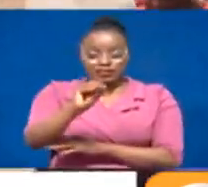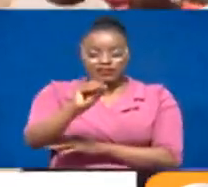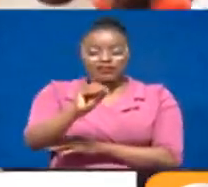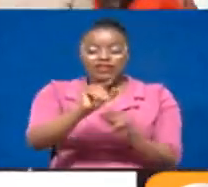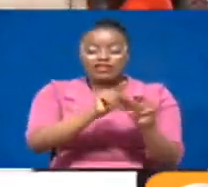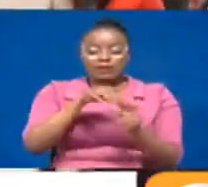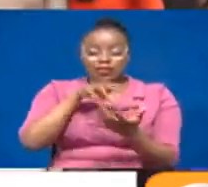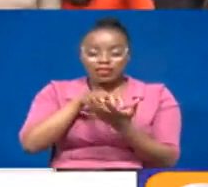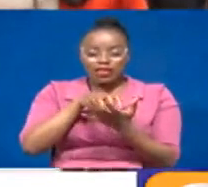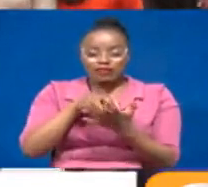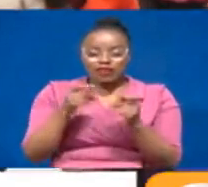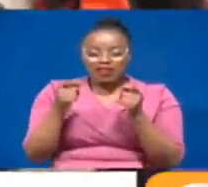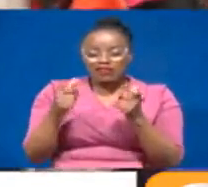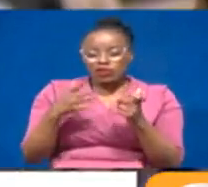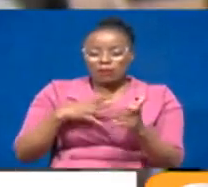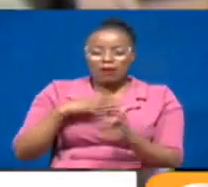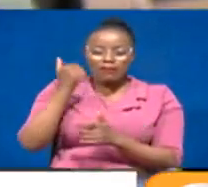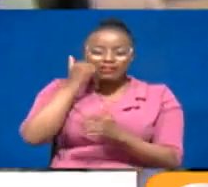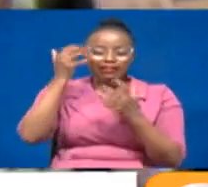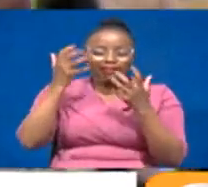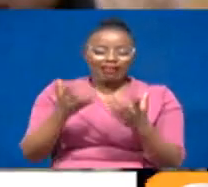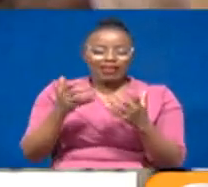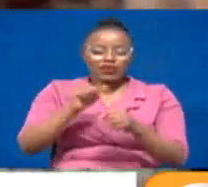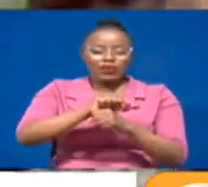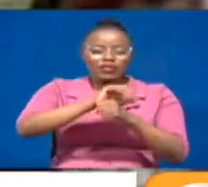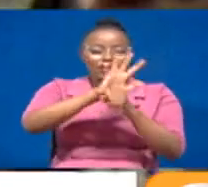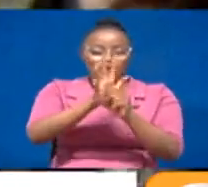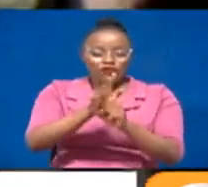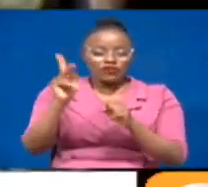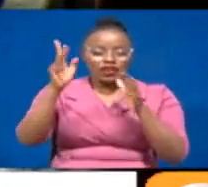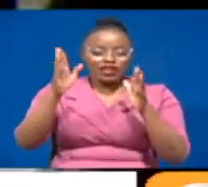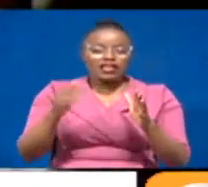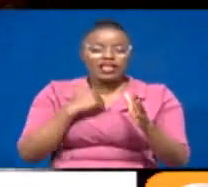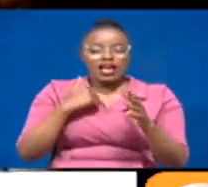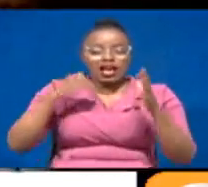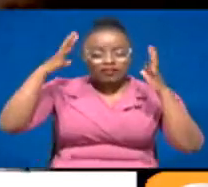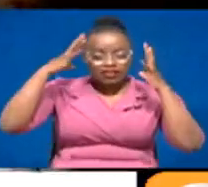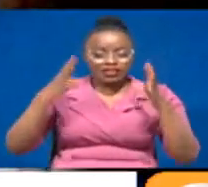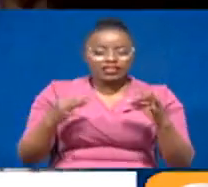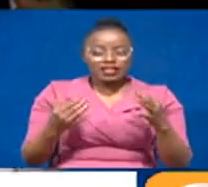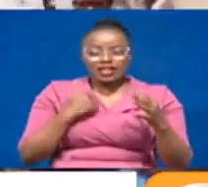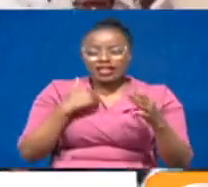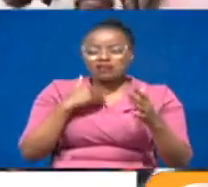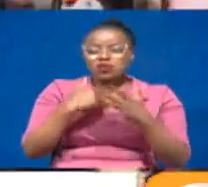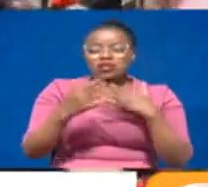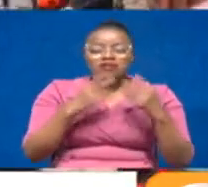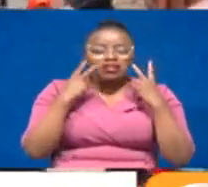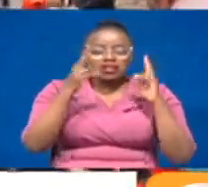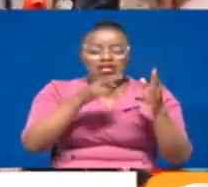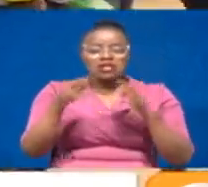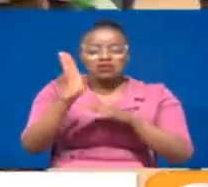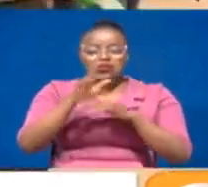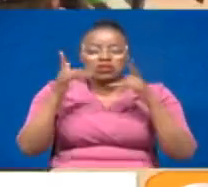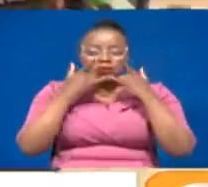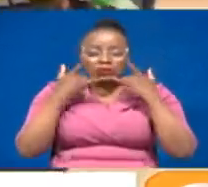0.4%. Given the scenario of few severe cases of COVID-19 reported, a number of Kenyans have opted to do away with what had become the norm,